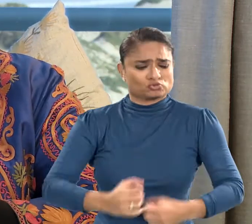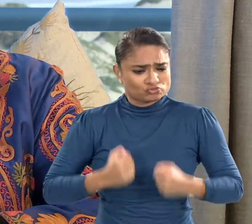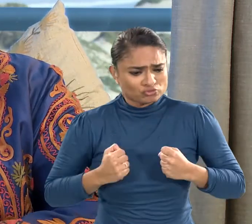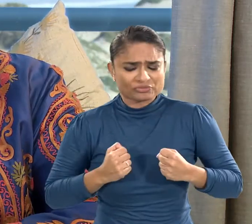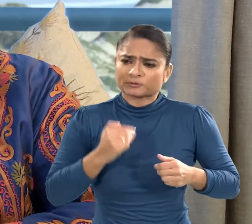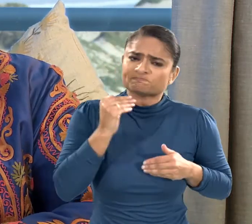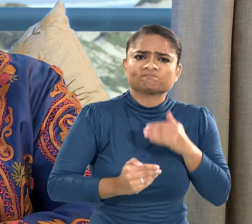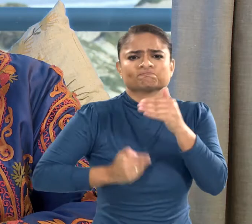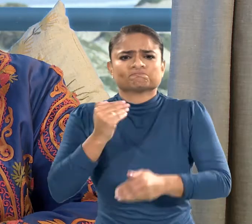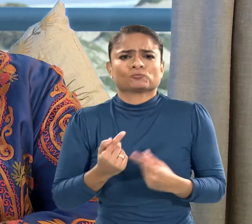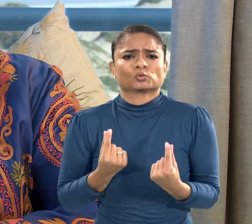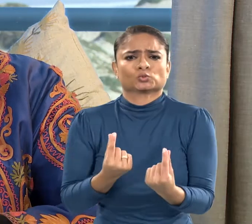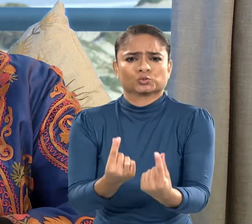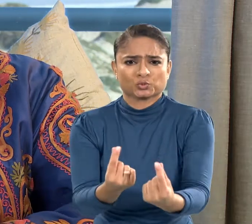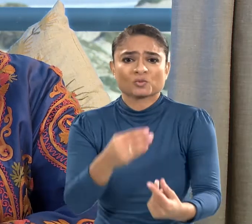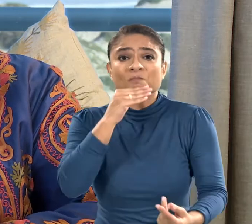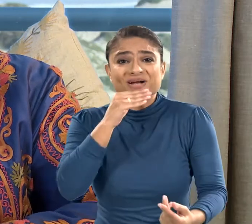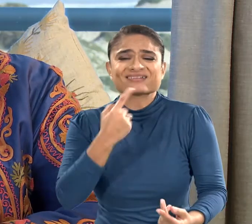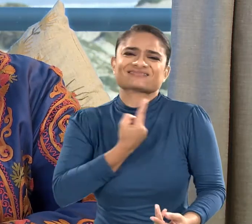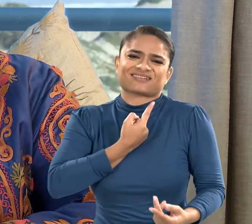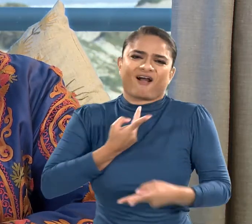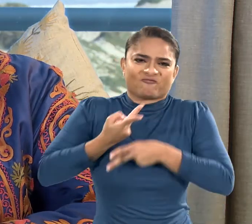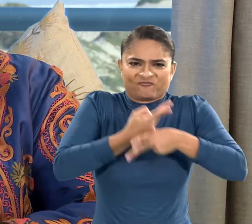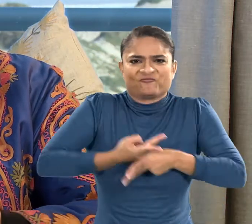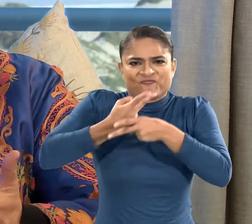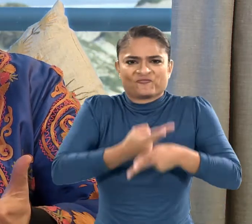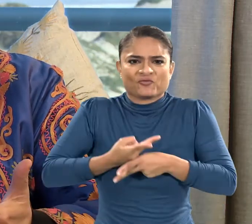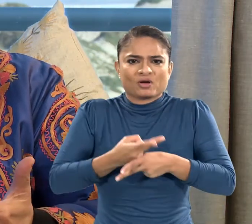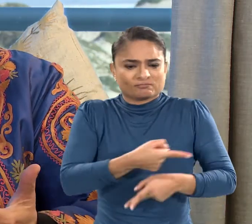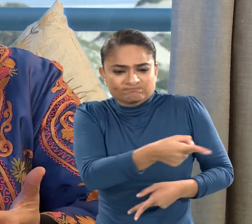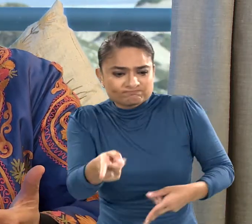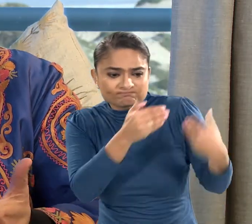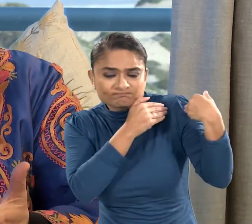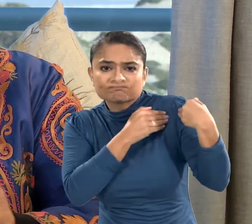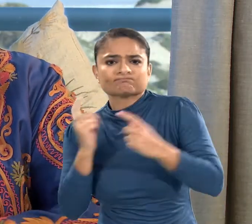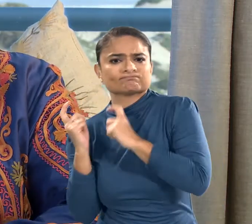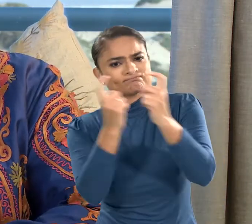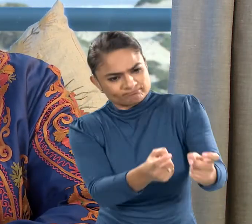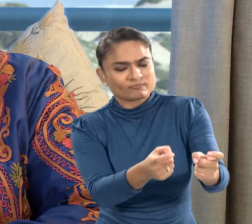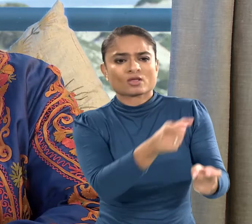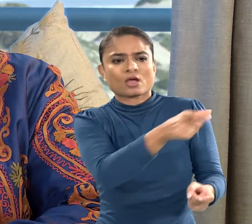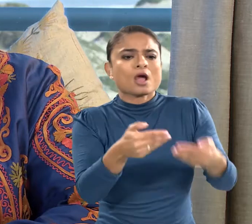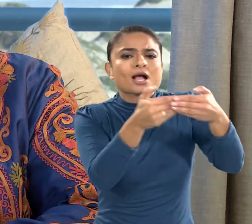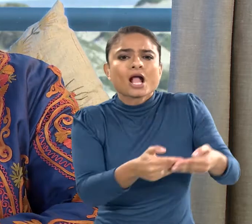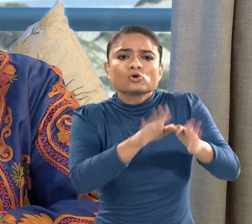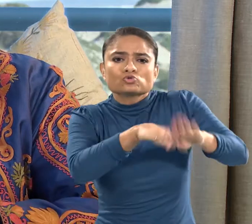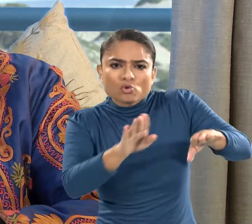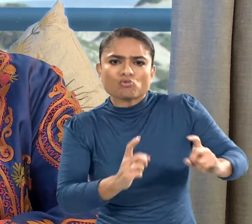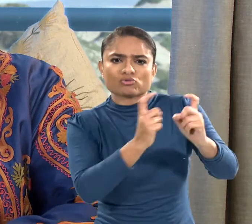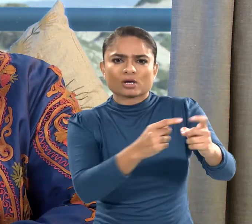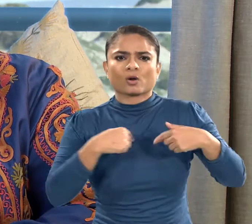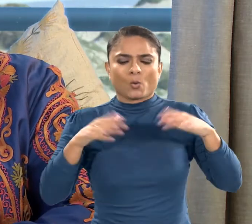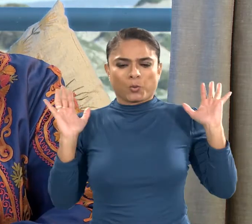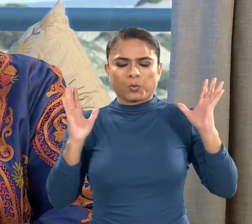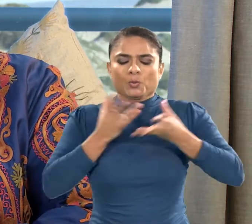enormous spiritual strength, which comes from taking care. And people with caregiving responsibilities are